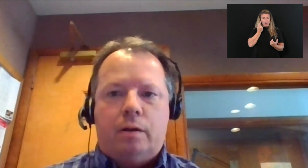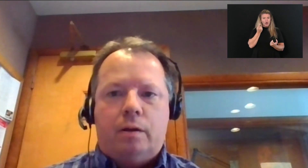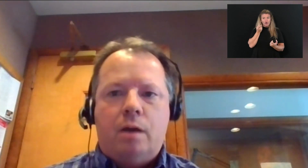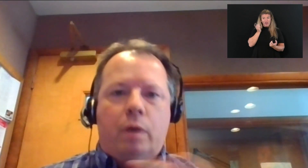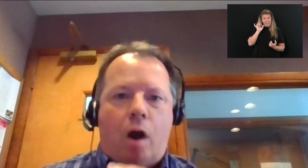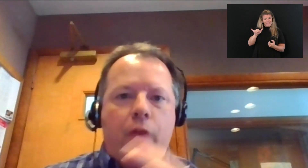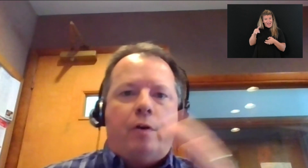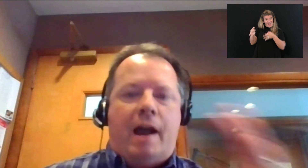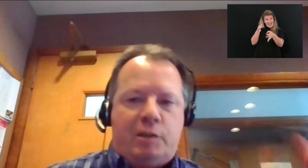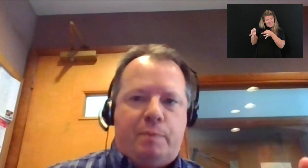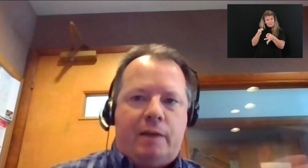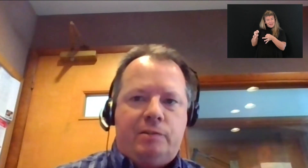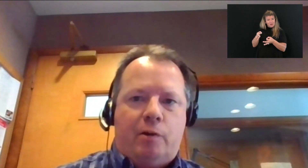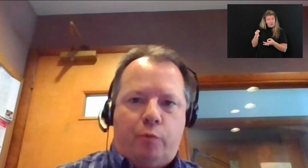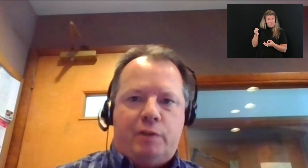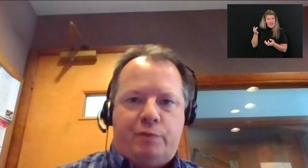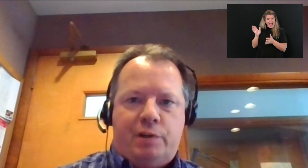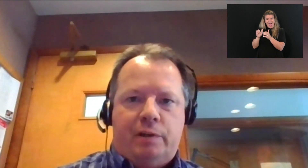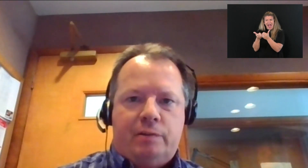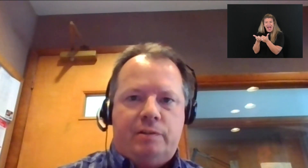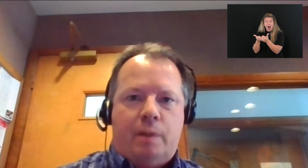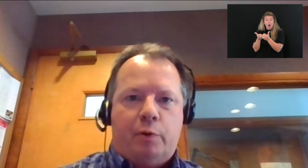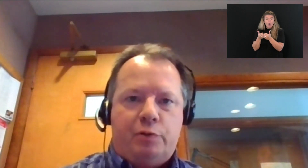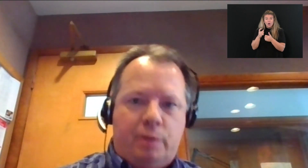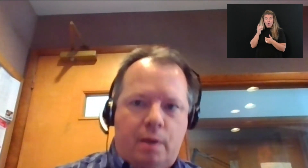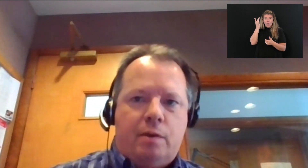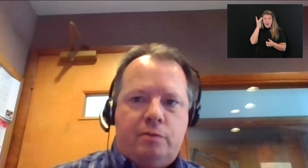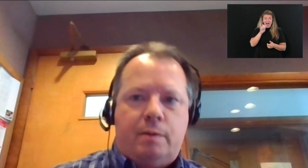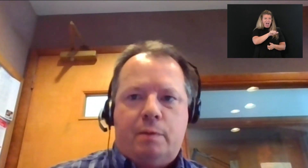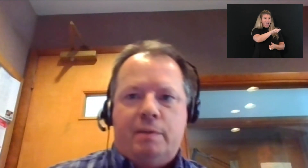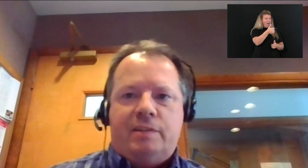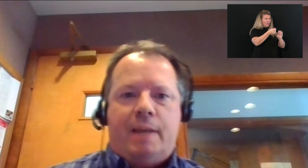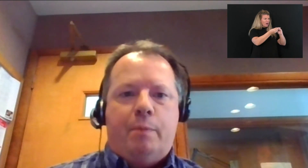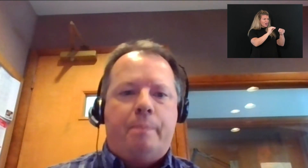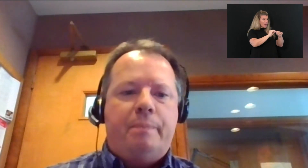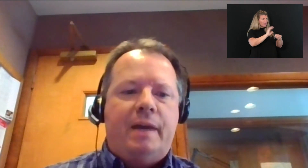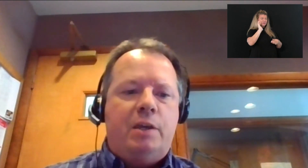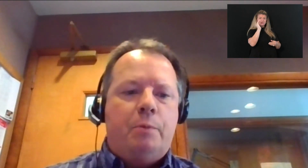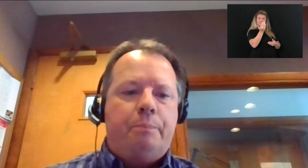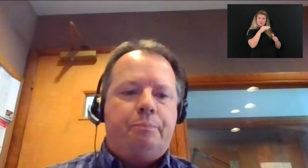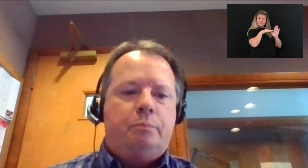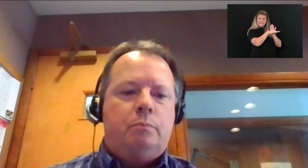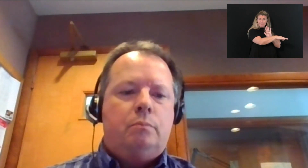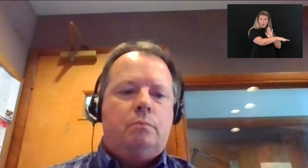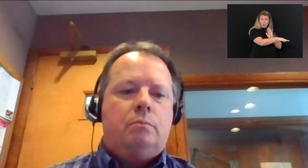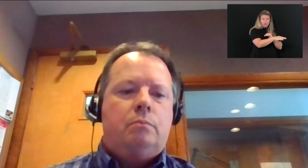phenomenon when other aspects of West Virginia's numbers seem to be stable. Thank you.